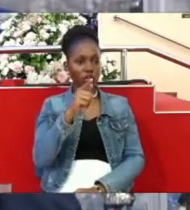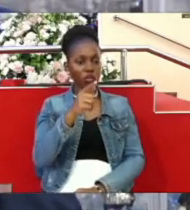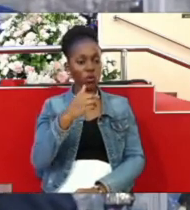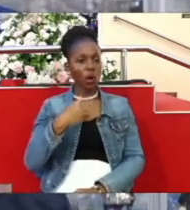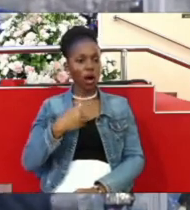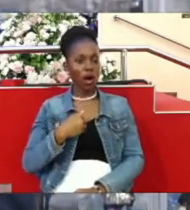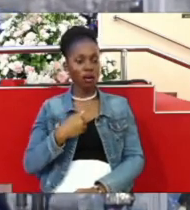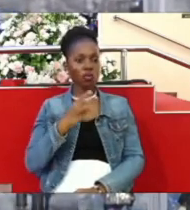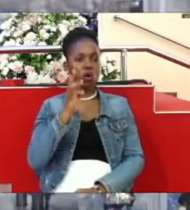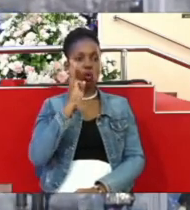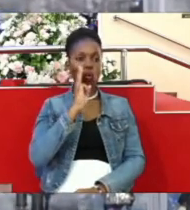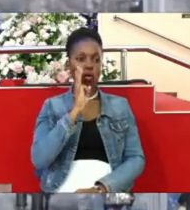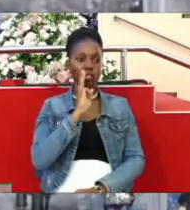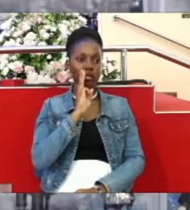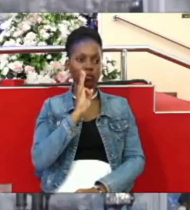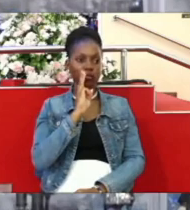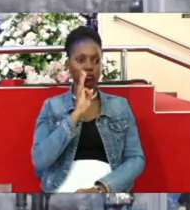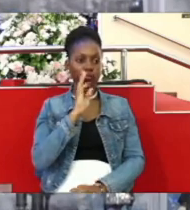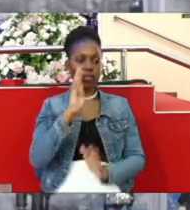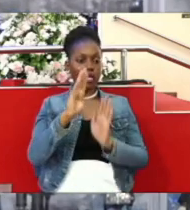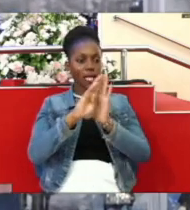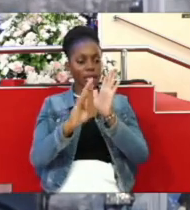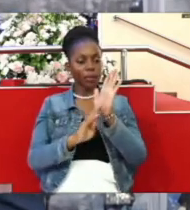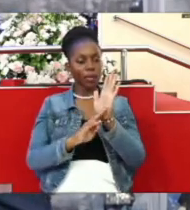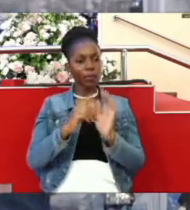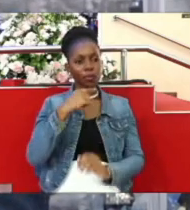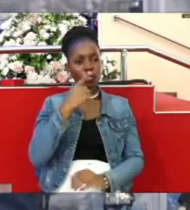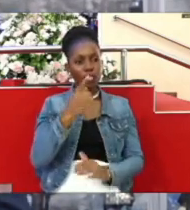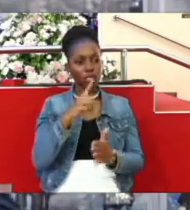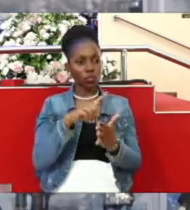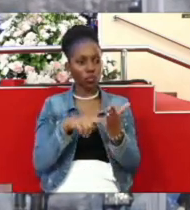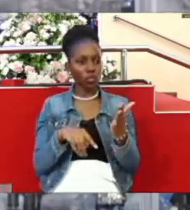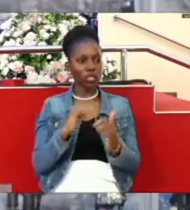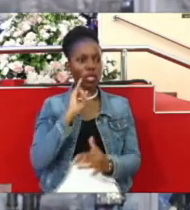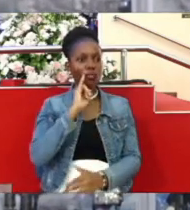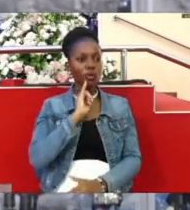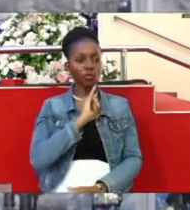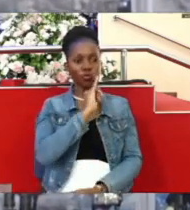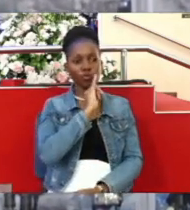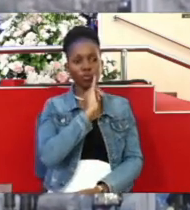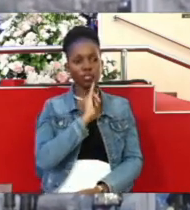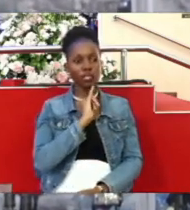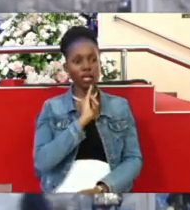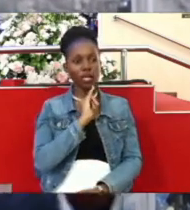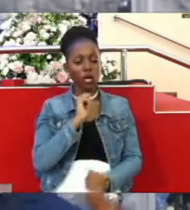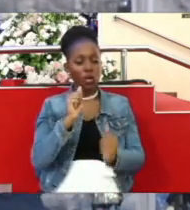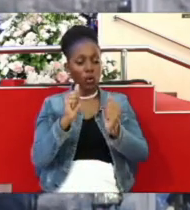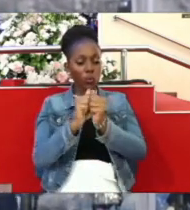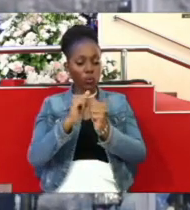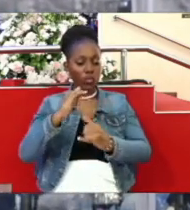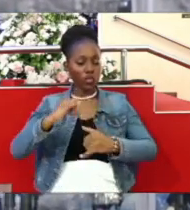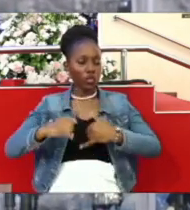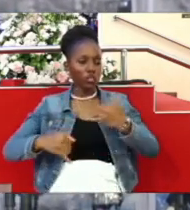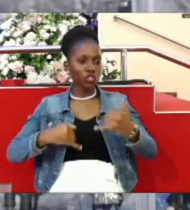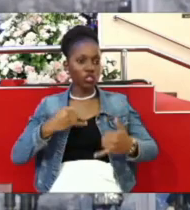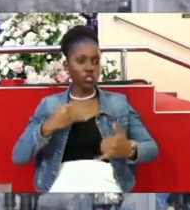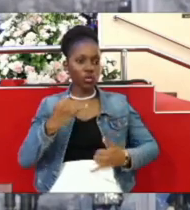well. The Bible says in Isaiah 12 and verse 3 that with joy you will draw water from the wells of salvation.